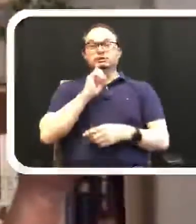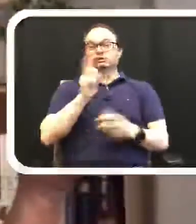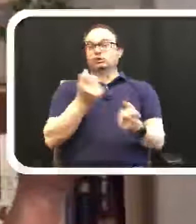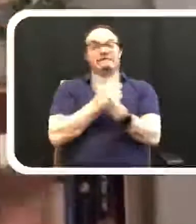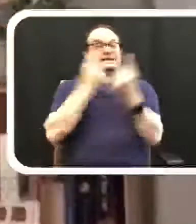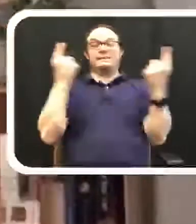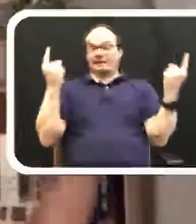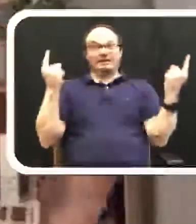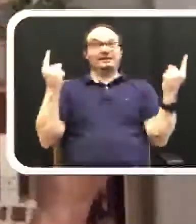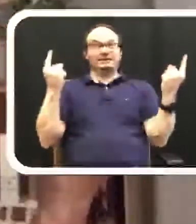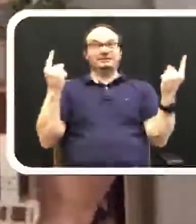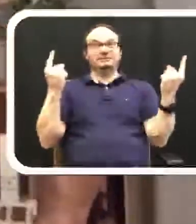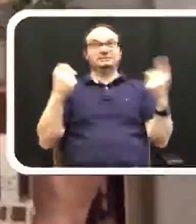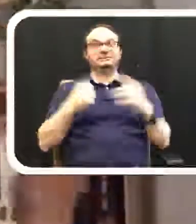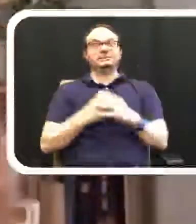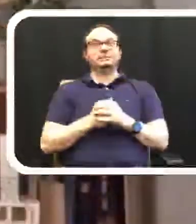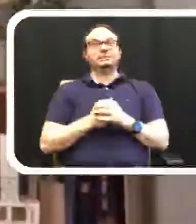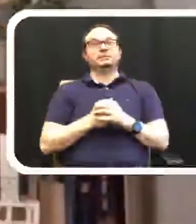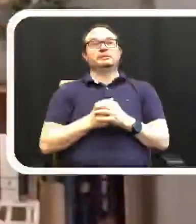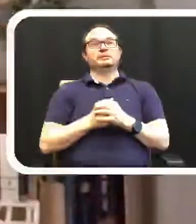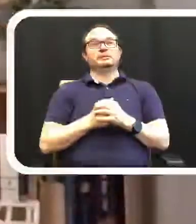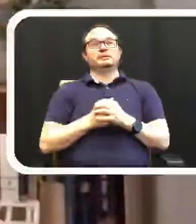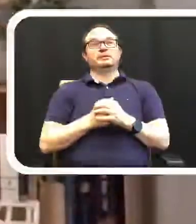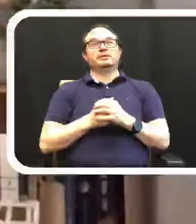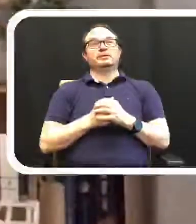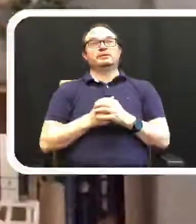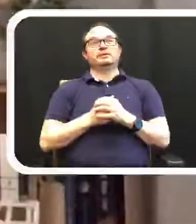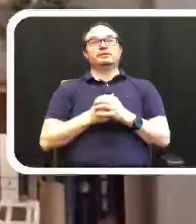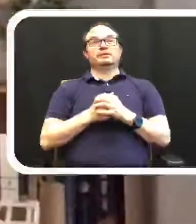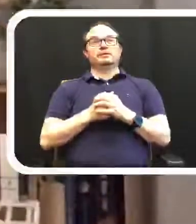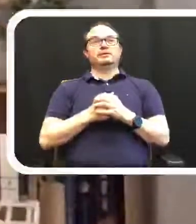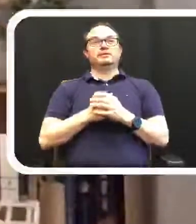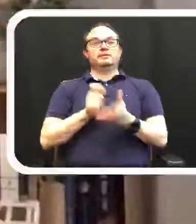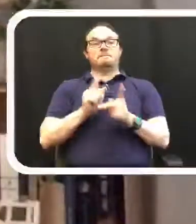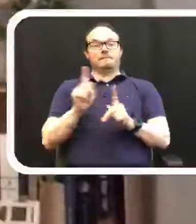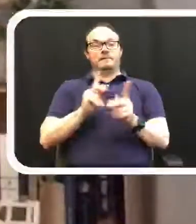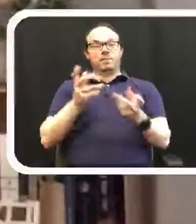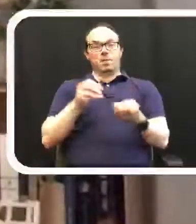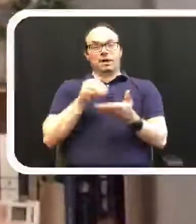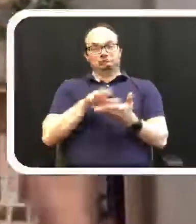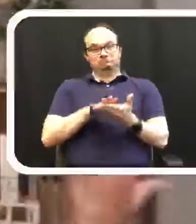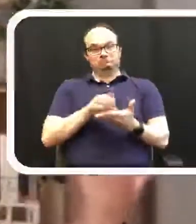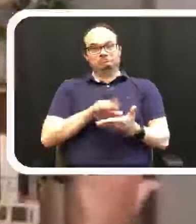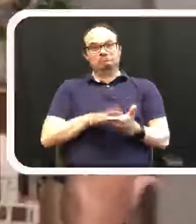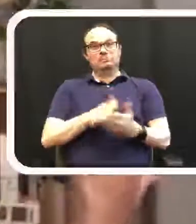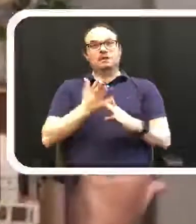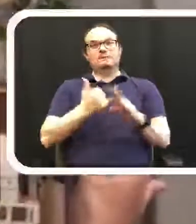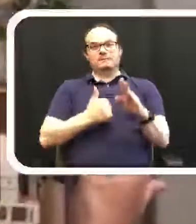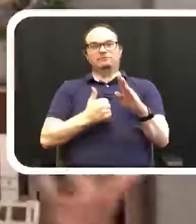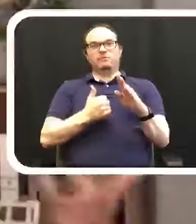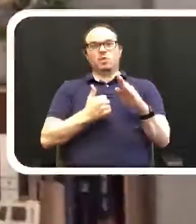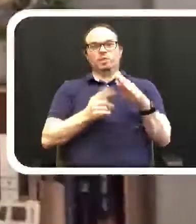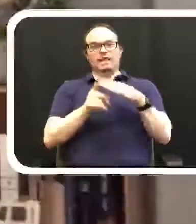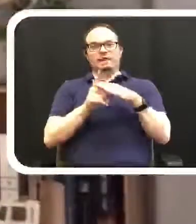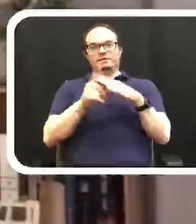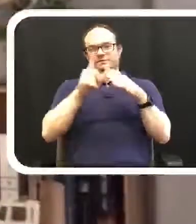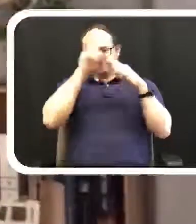anyone creative, that we want to jot those things down before they disappear,